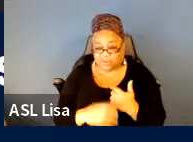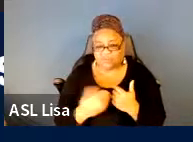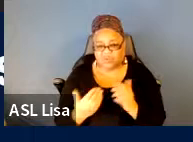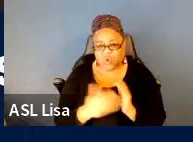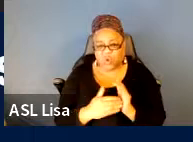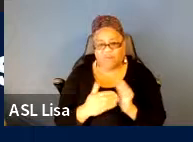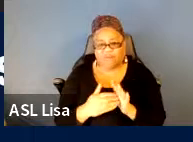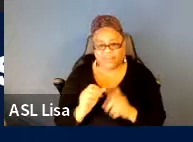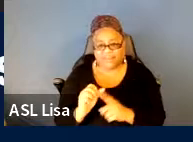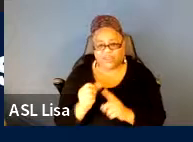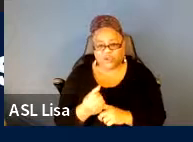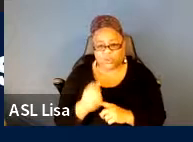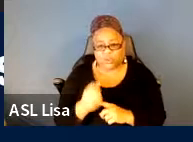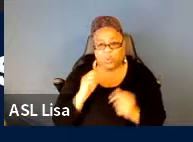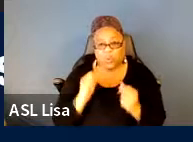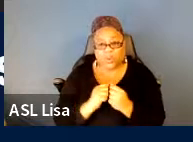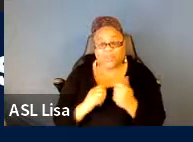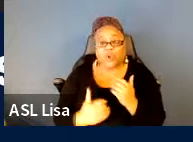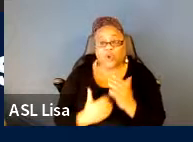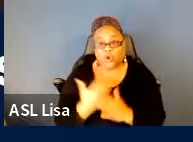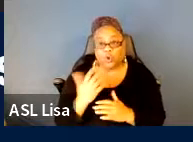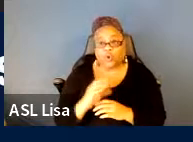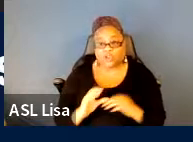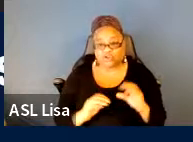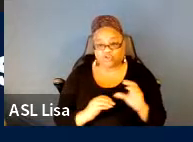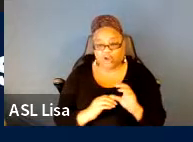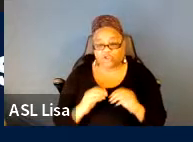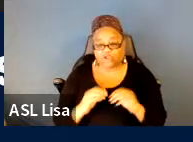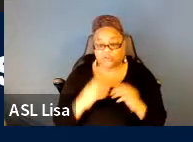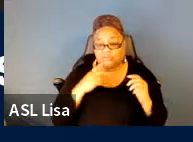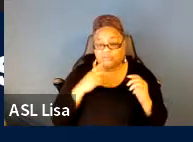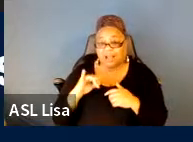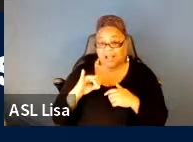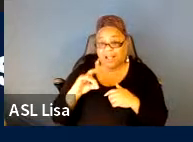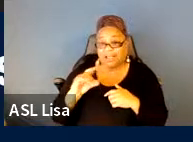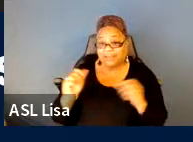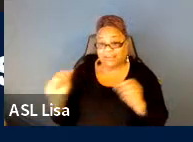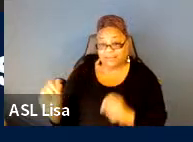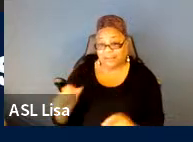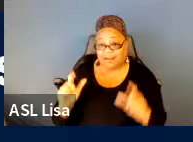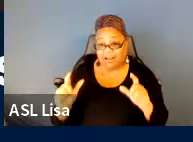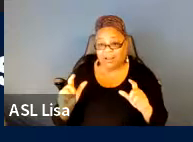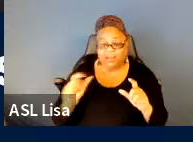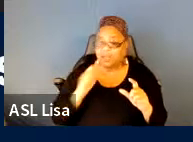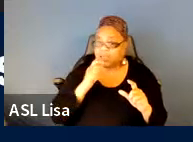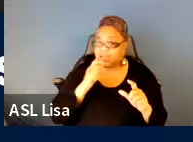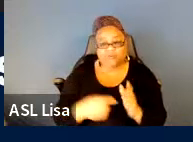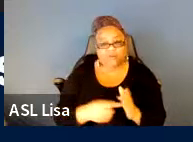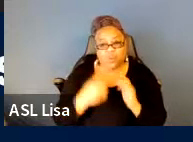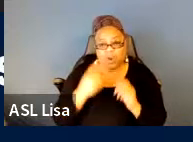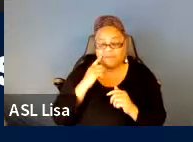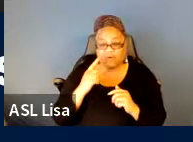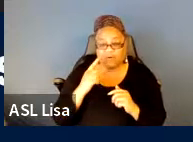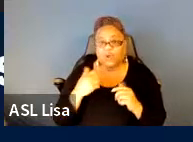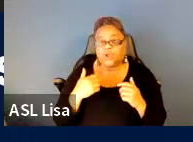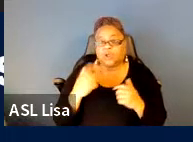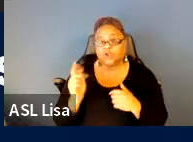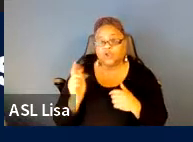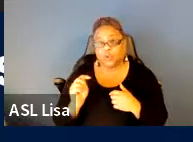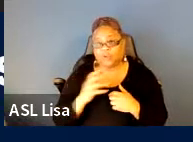case in new construction, designation by the ISA is not required for toilet rooms and bathing